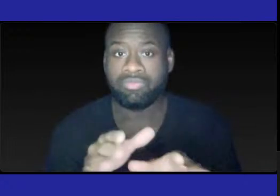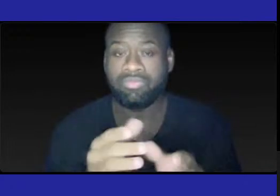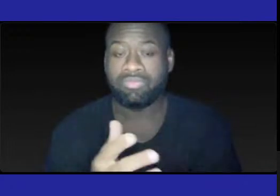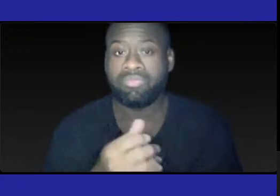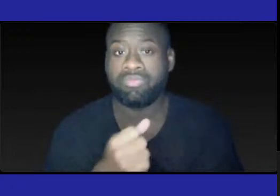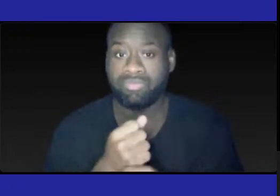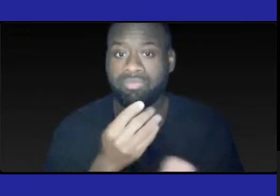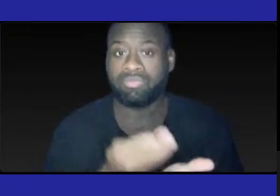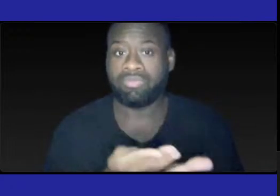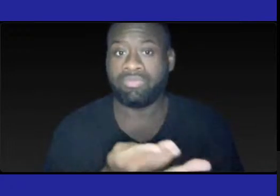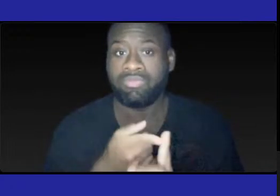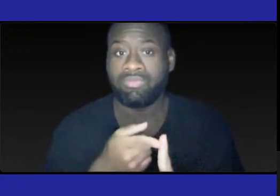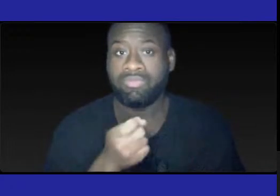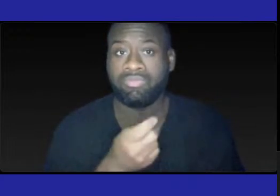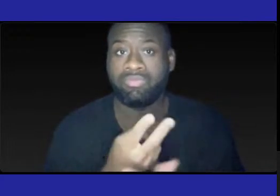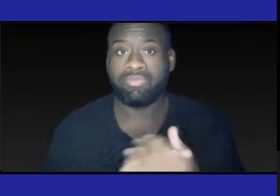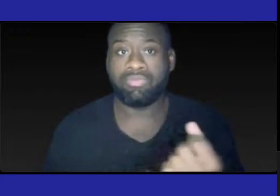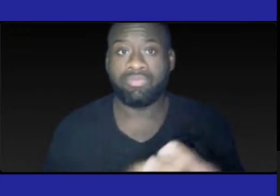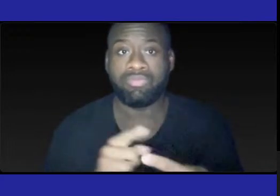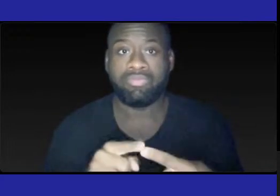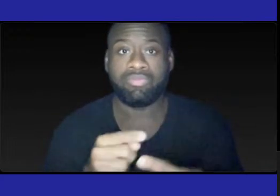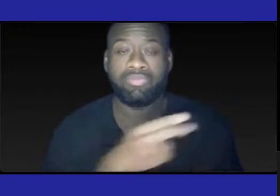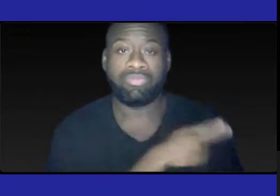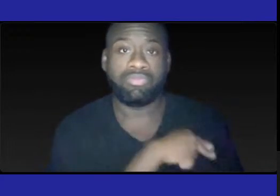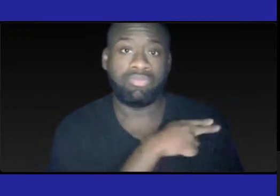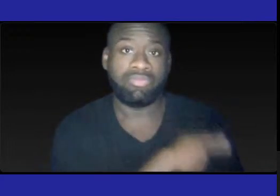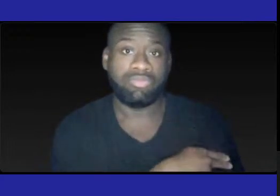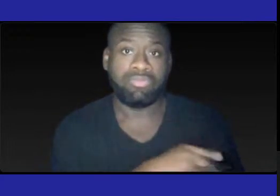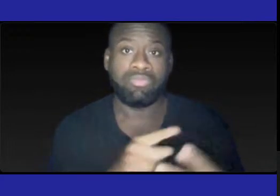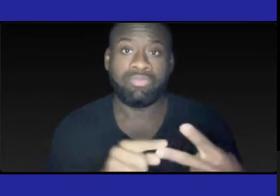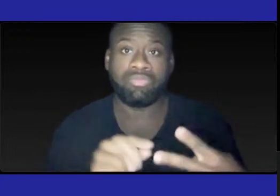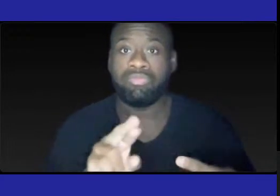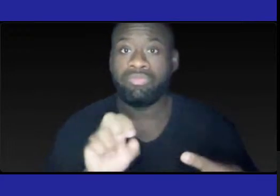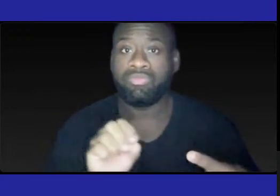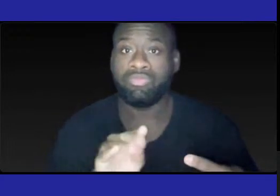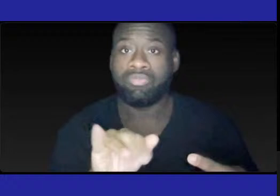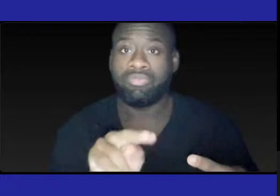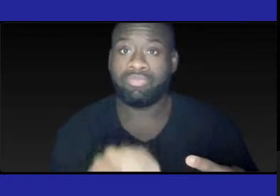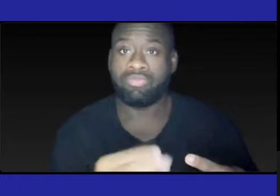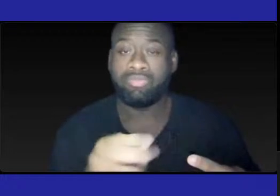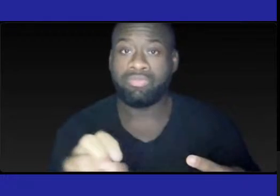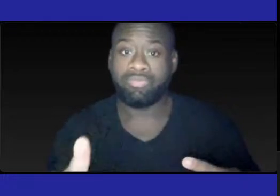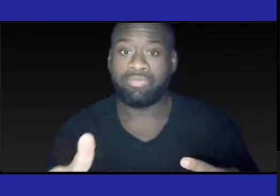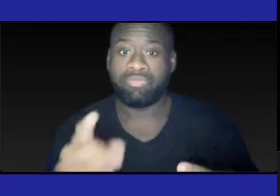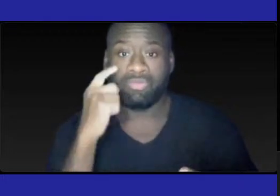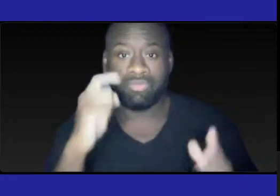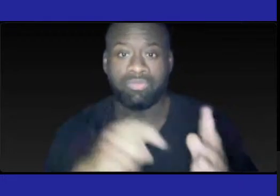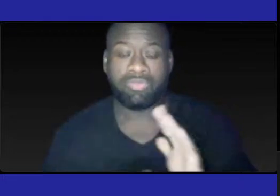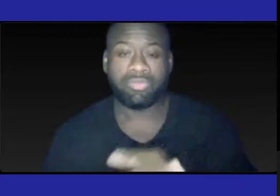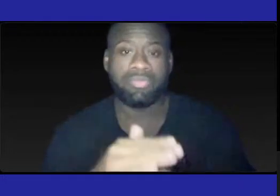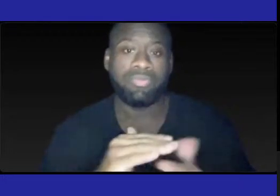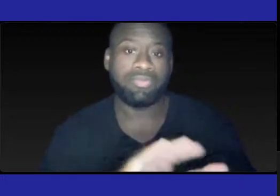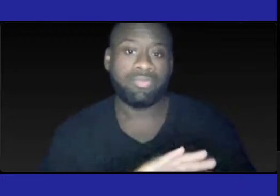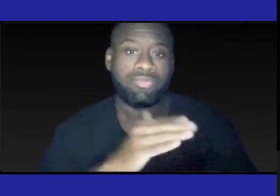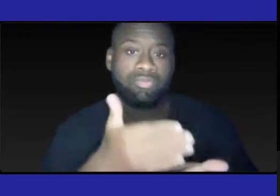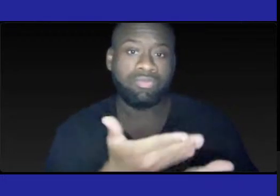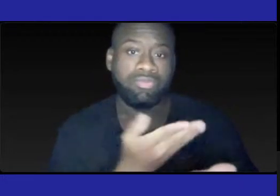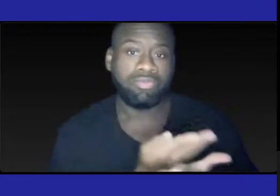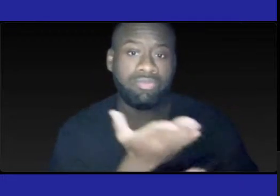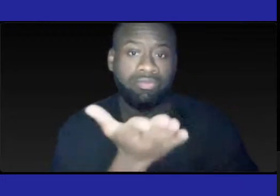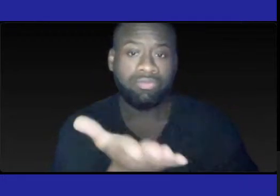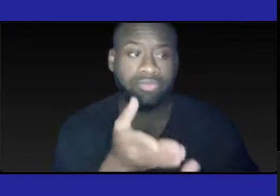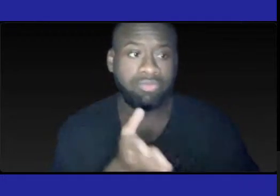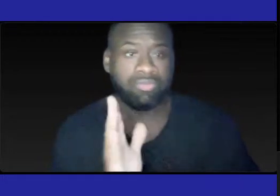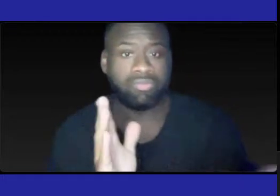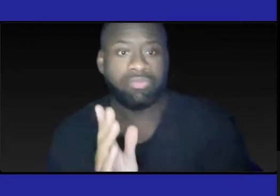and Hospitals and Robin Hood. You can see the amounts there. We submitted a concept to Robin